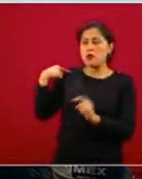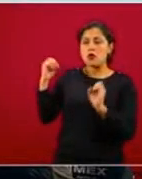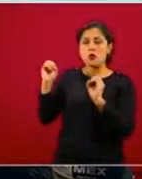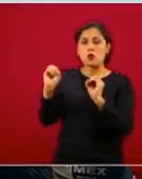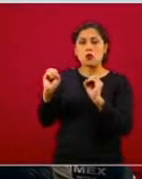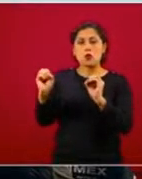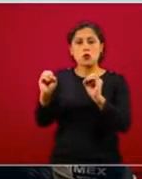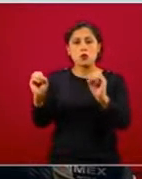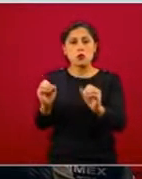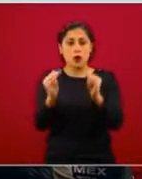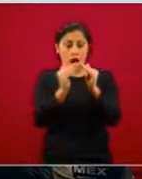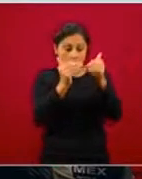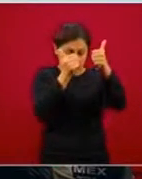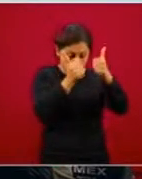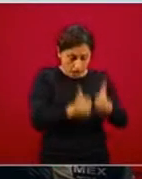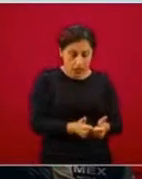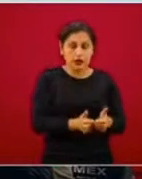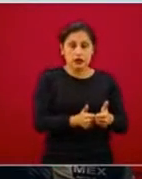quite serious measures.